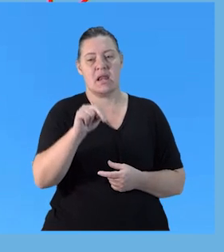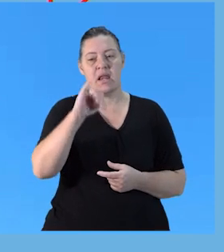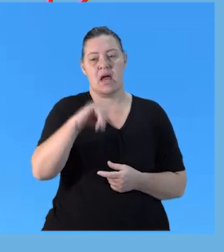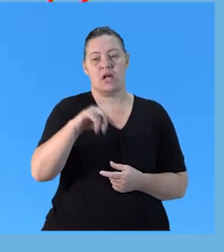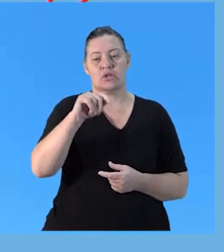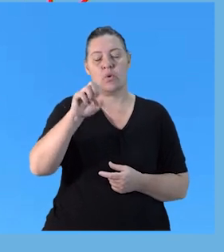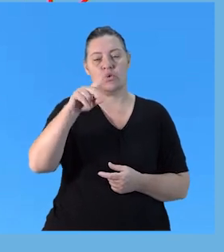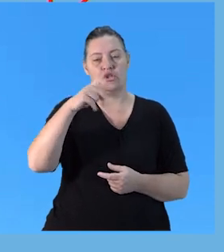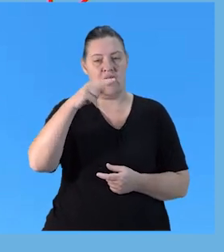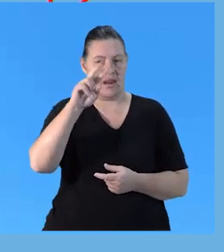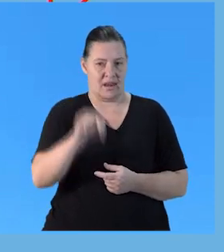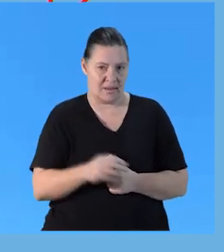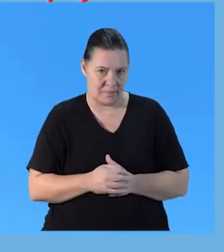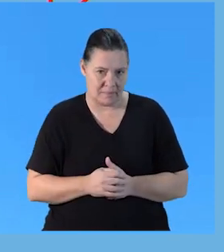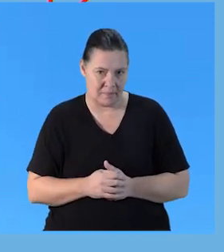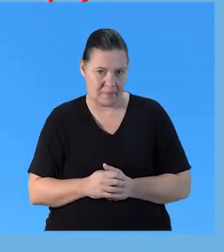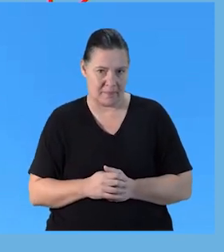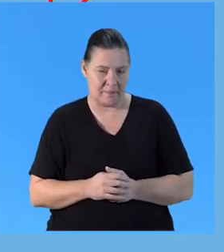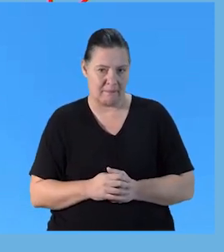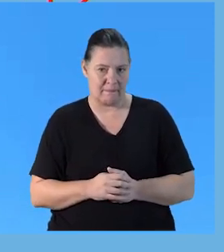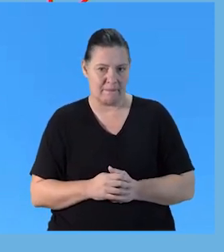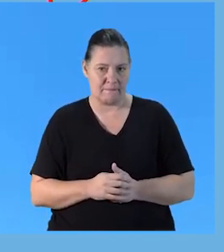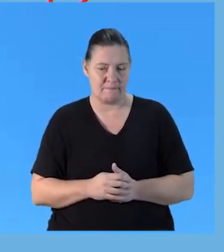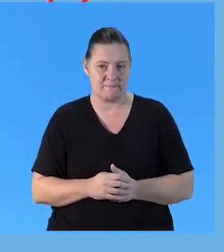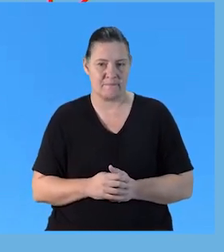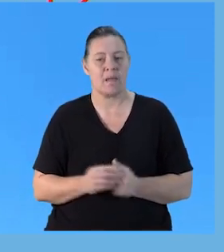we have 3 bulbs.